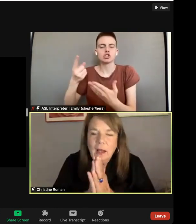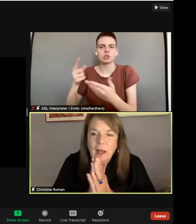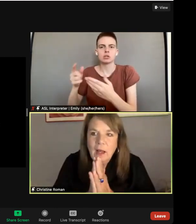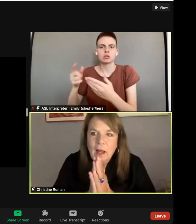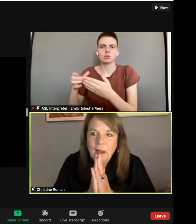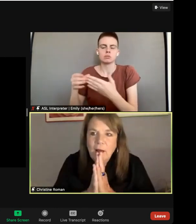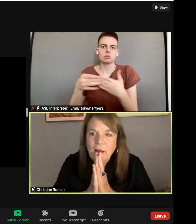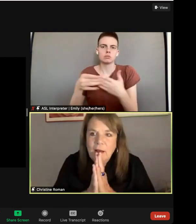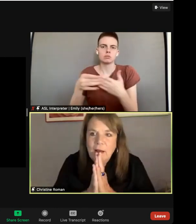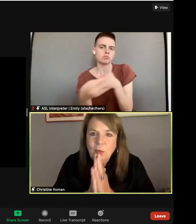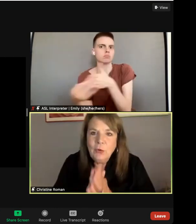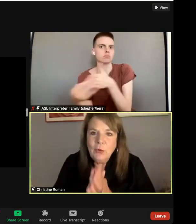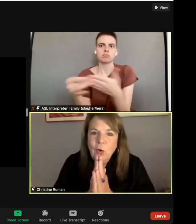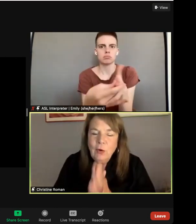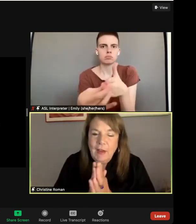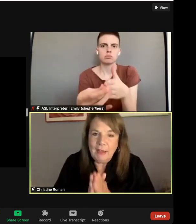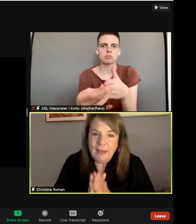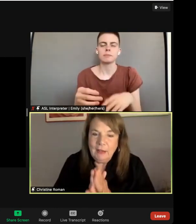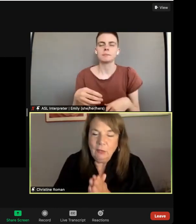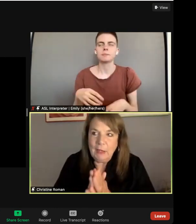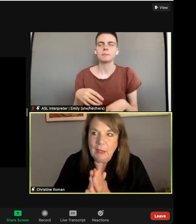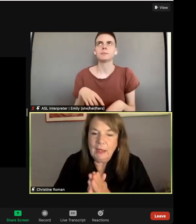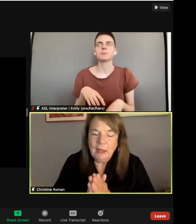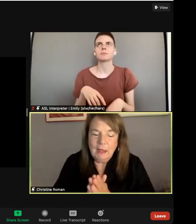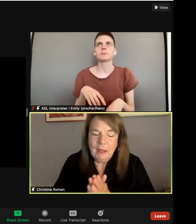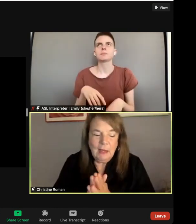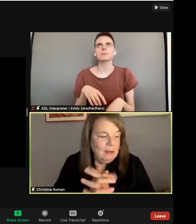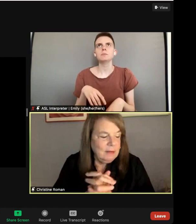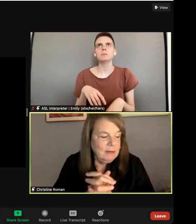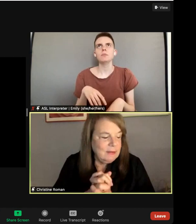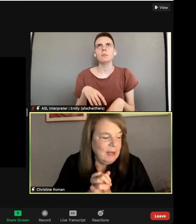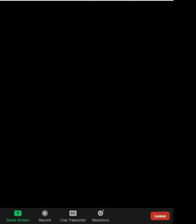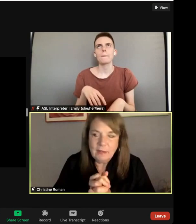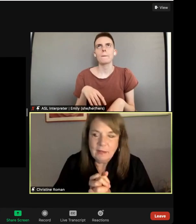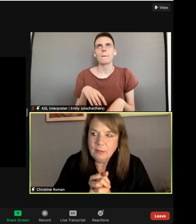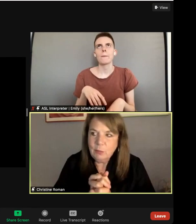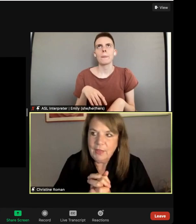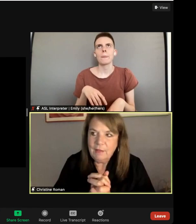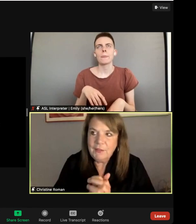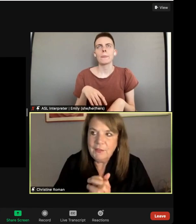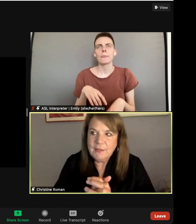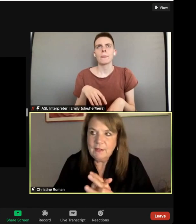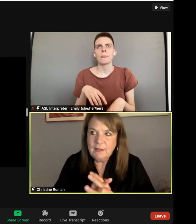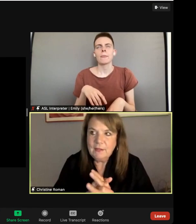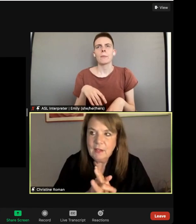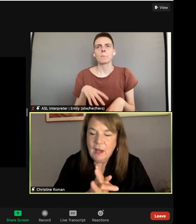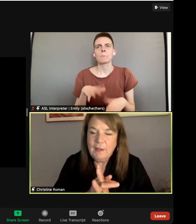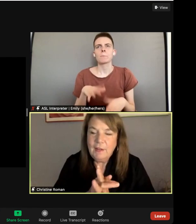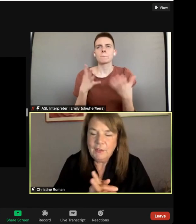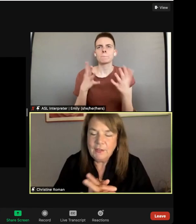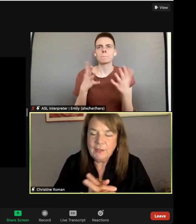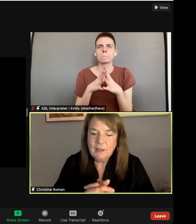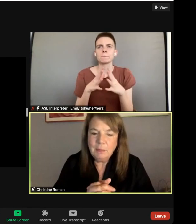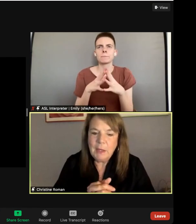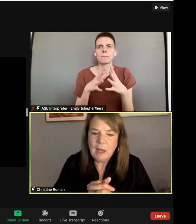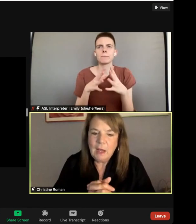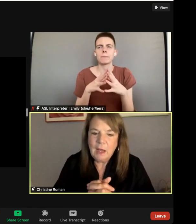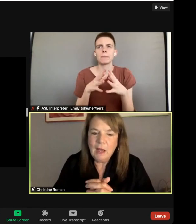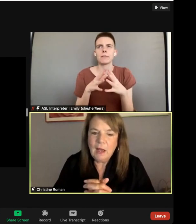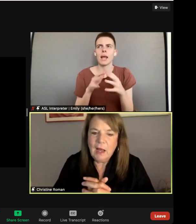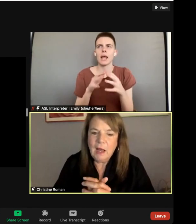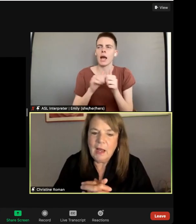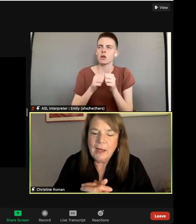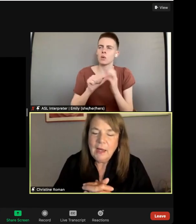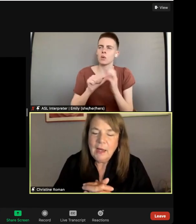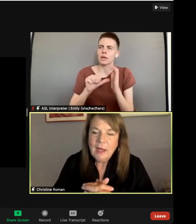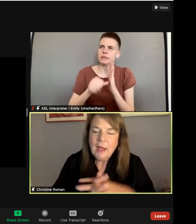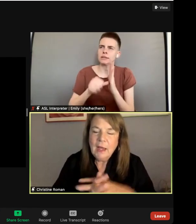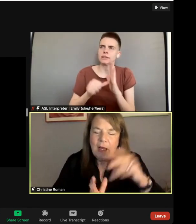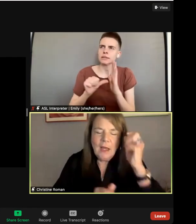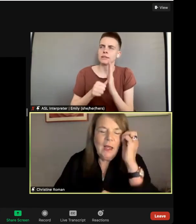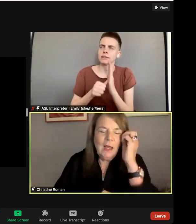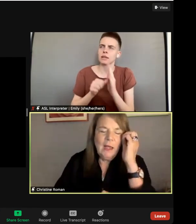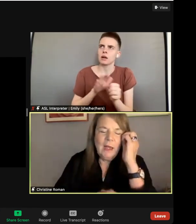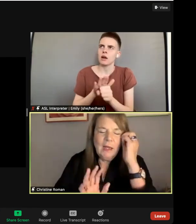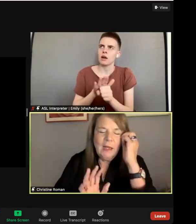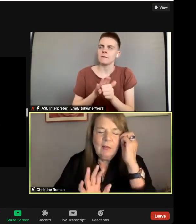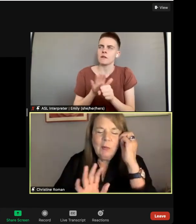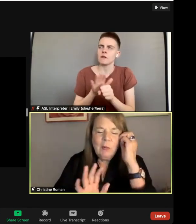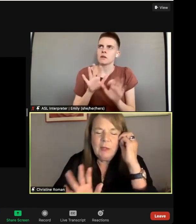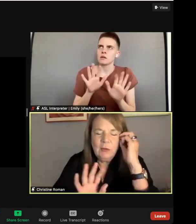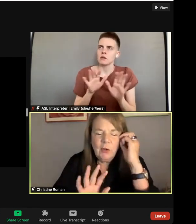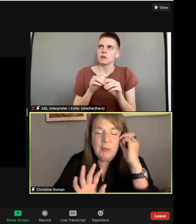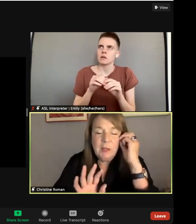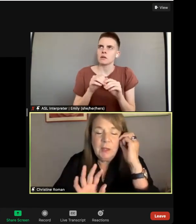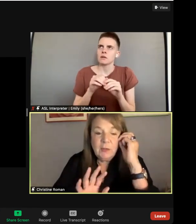I don't know if I can really say this with enough emphasis, but